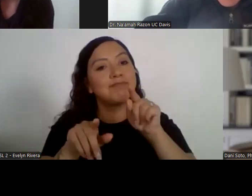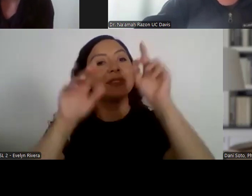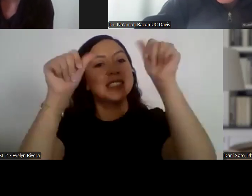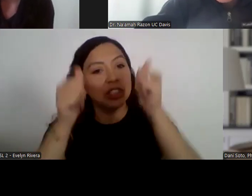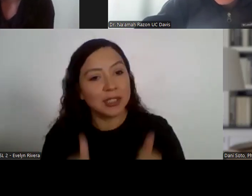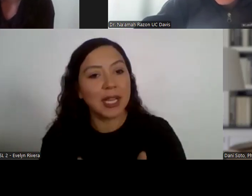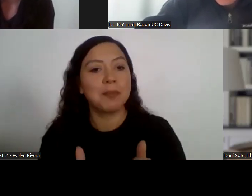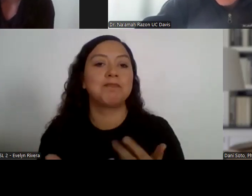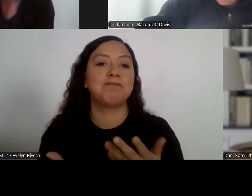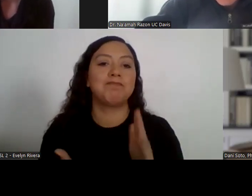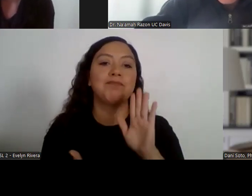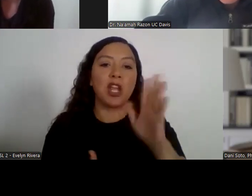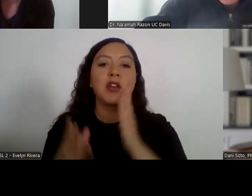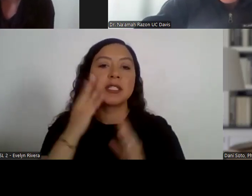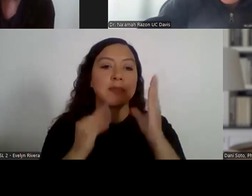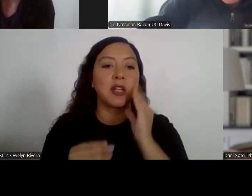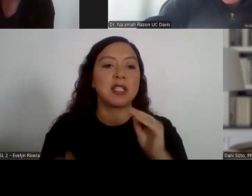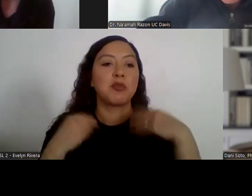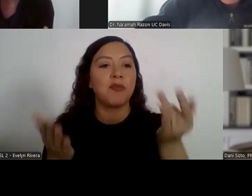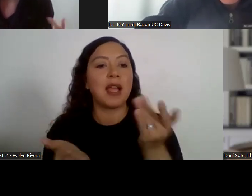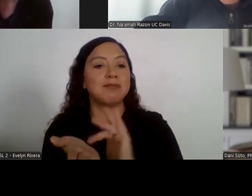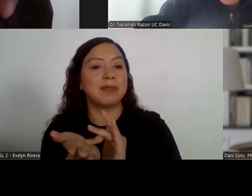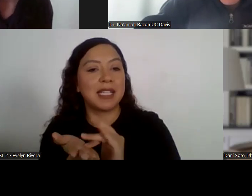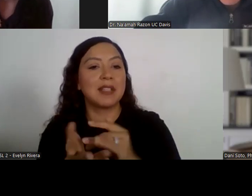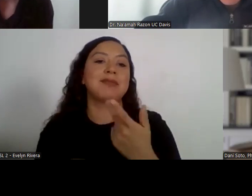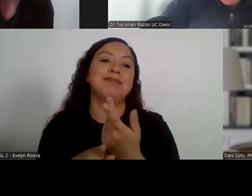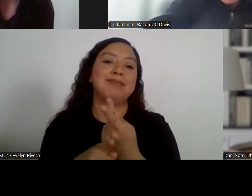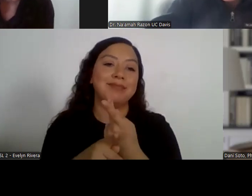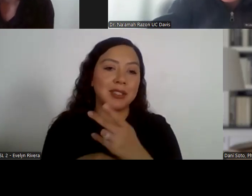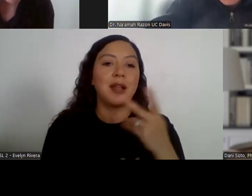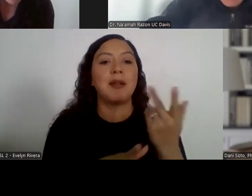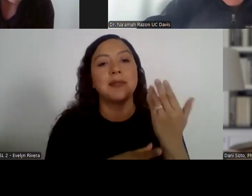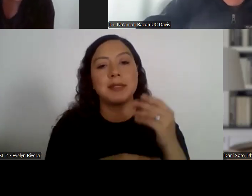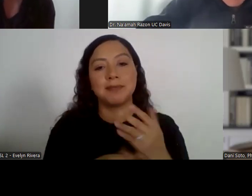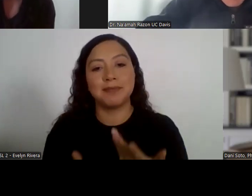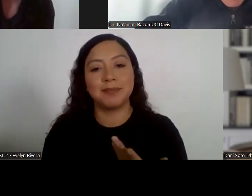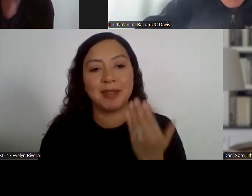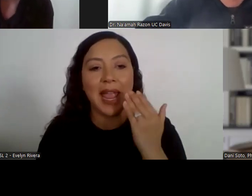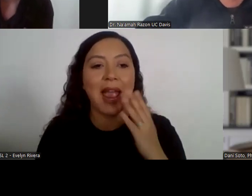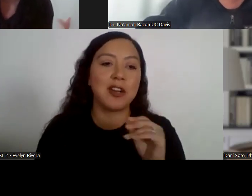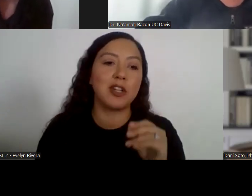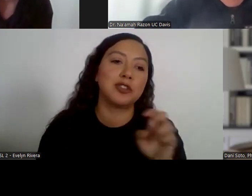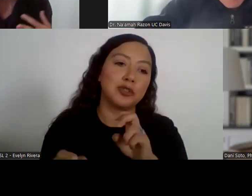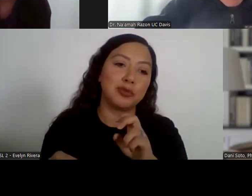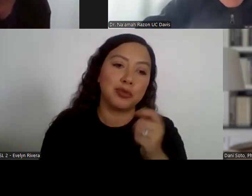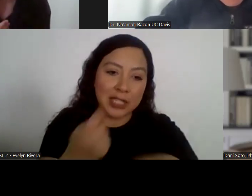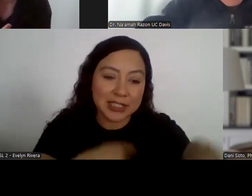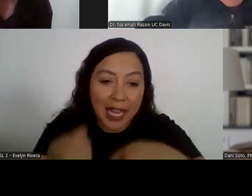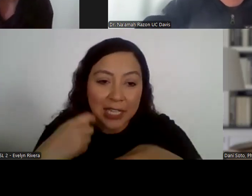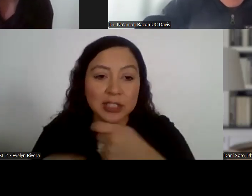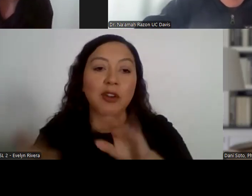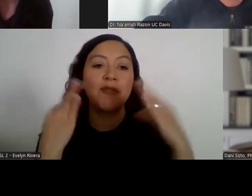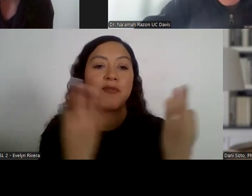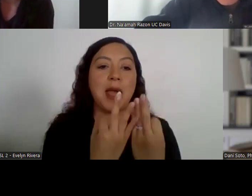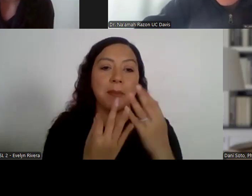healthcare and in the caregiving space as well. And managing, transnational, family dynamics where people still have,